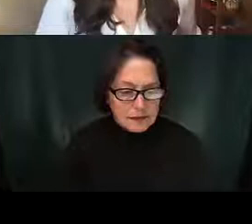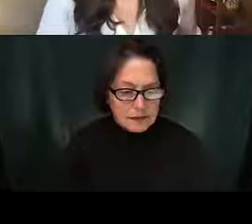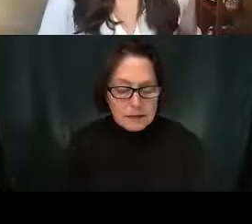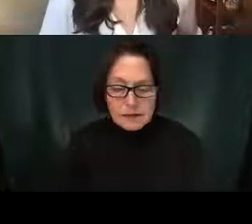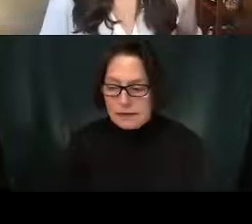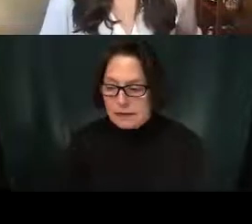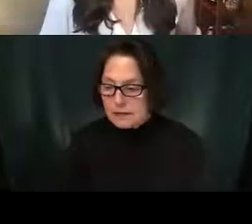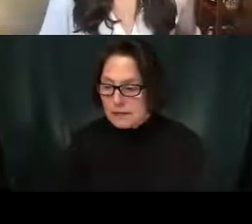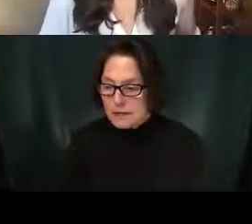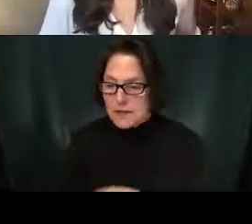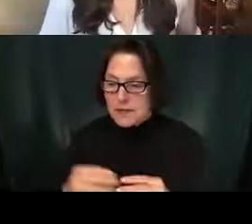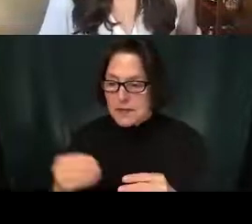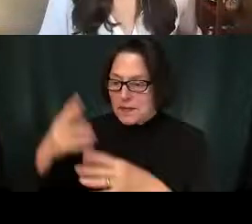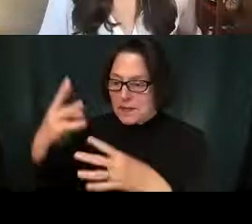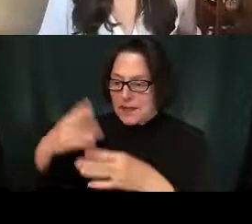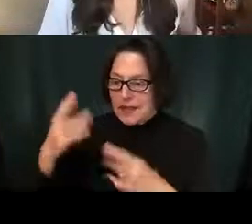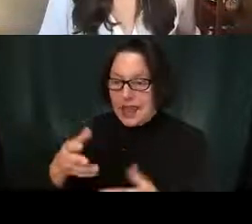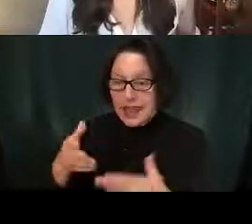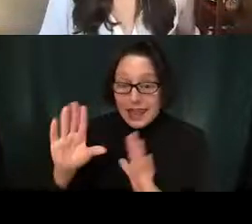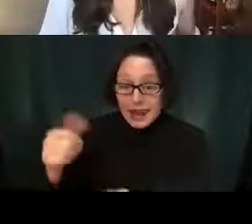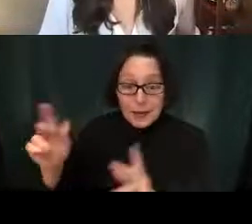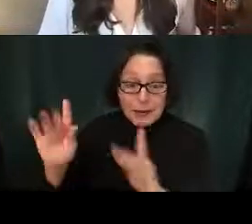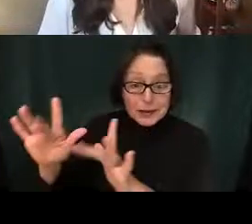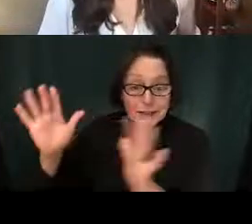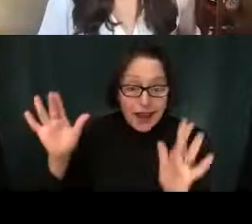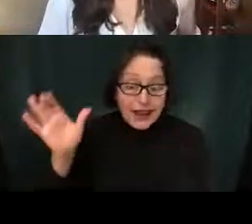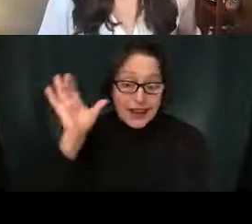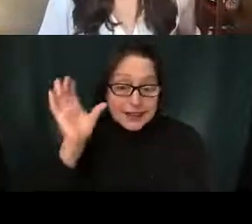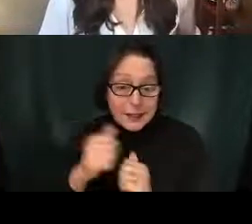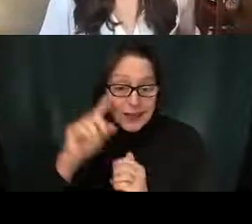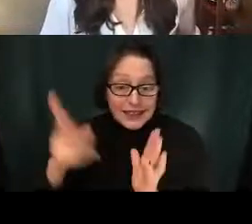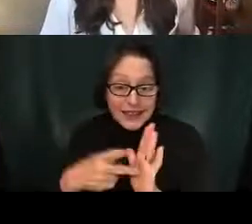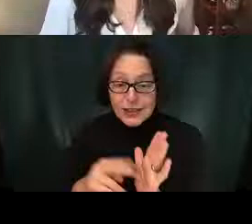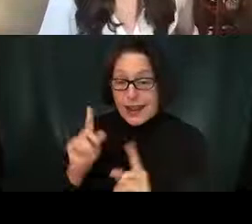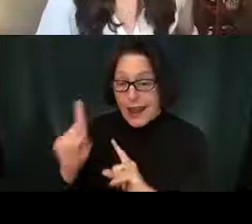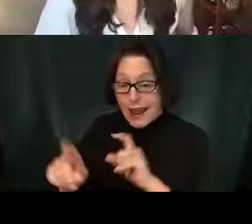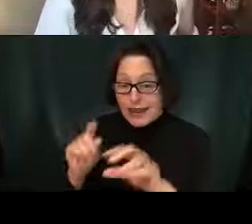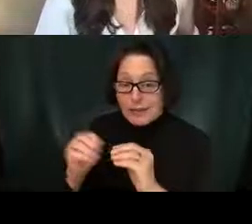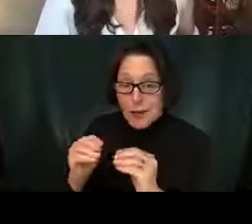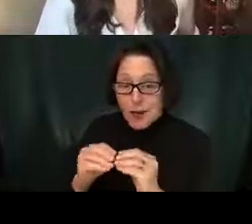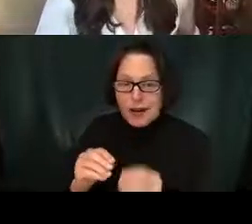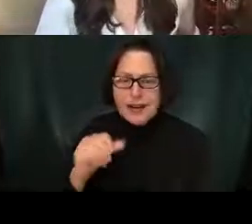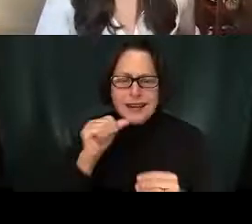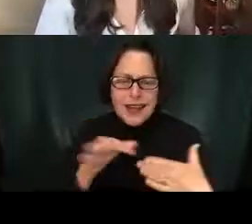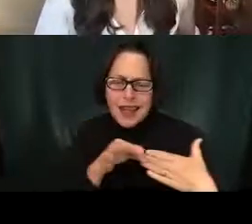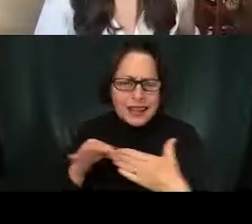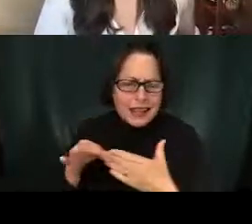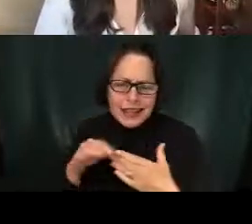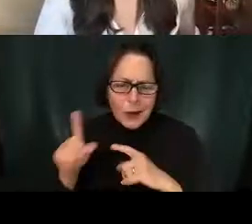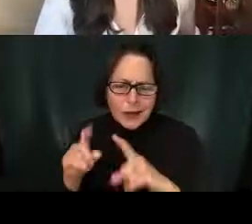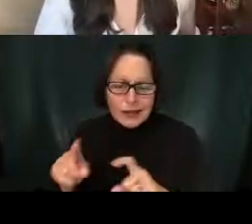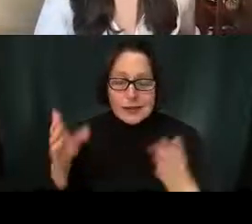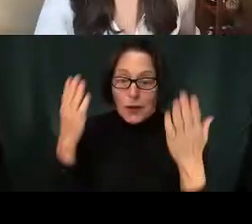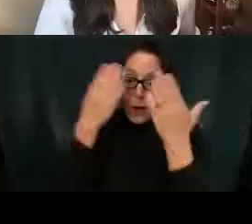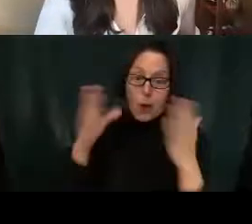Great, let others shine, listen with intention, ask more, the graph, not asking leading questions, listen